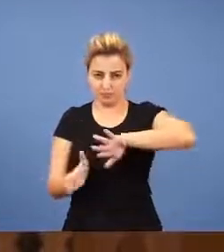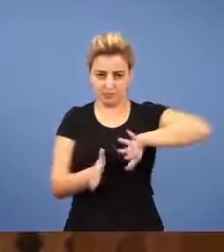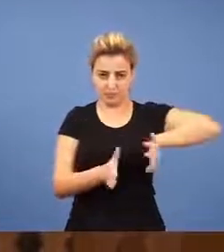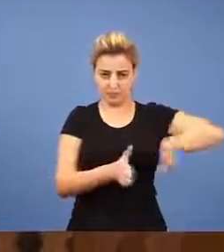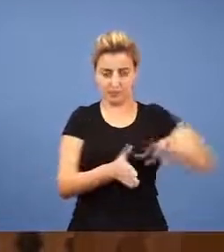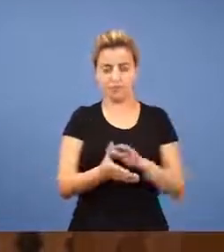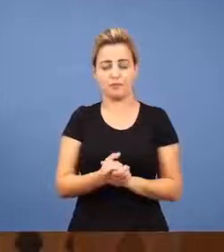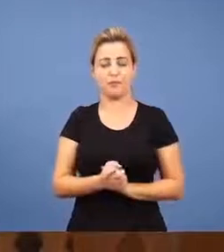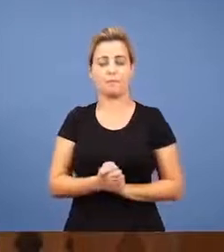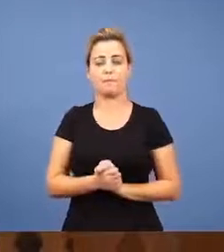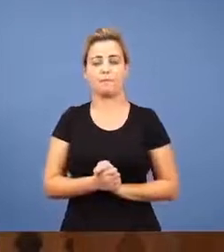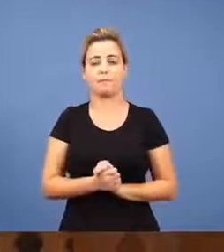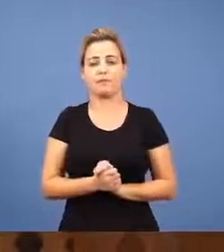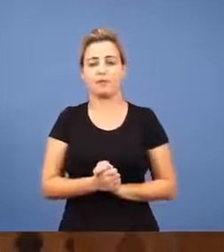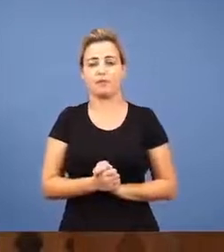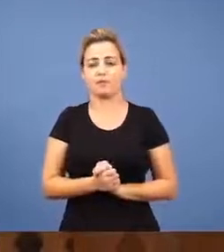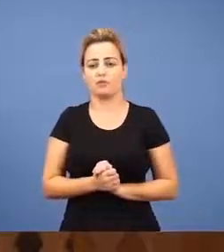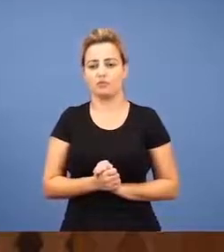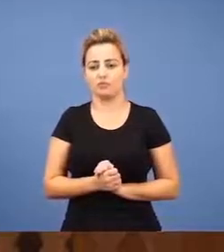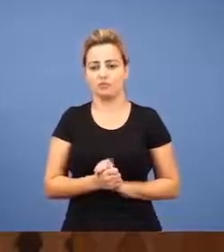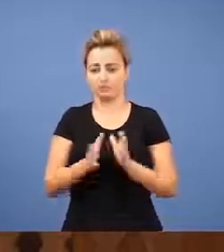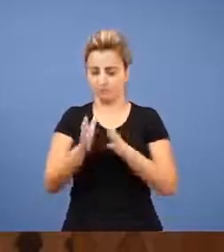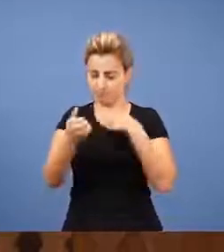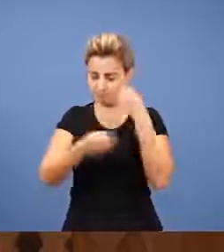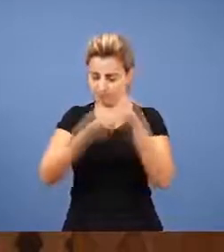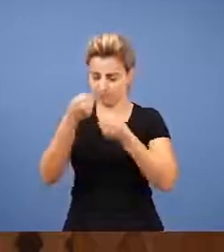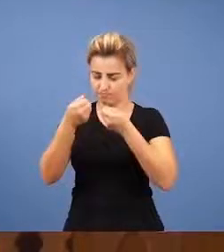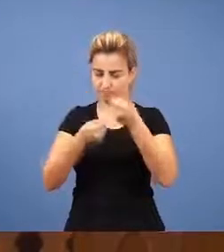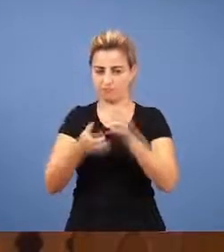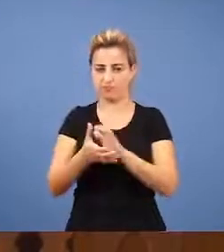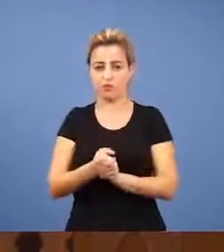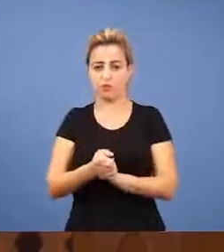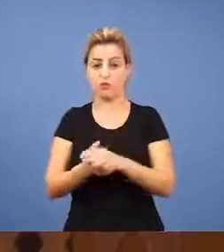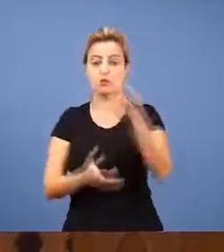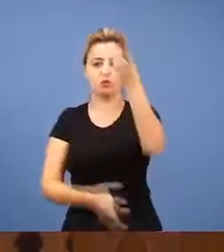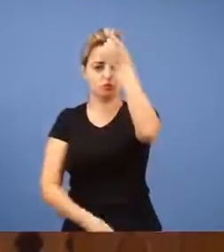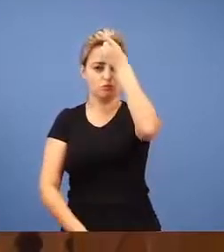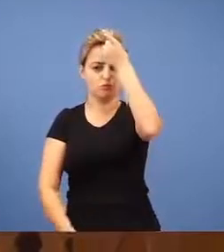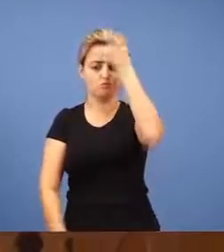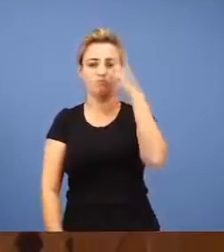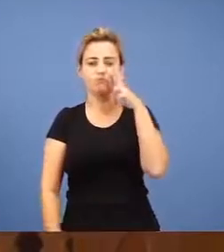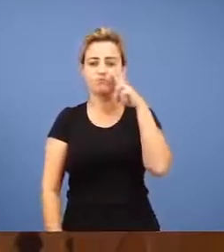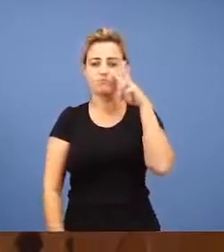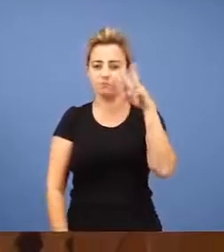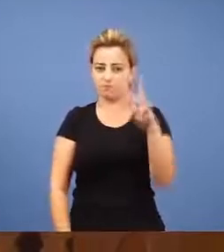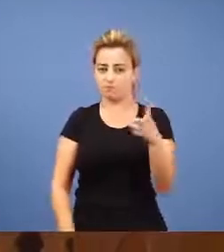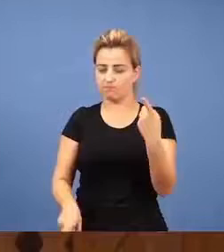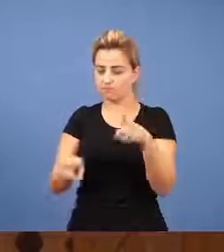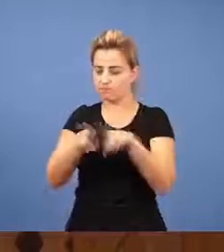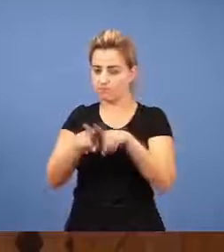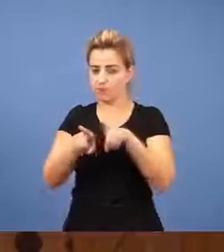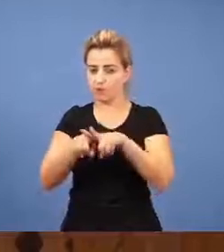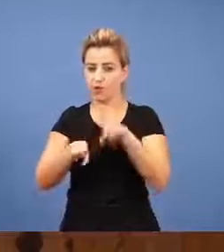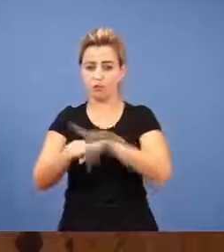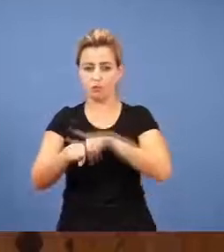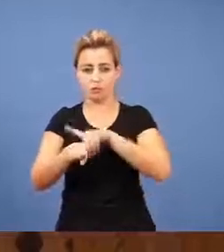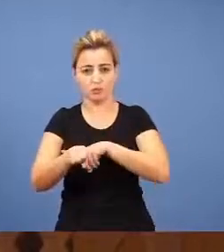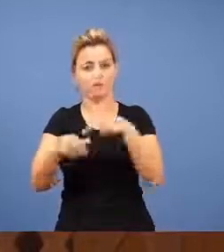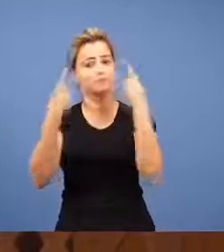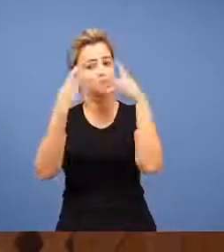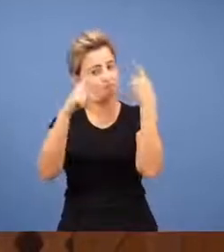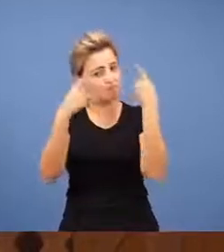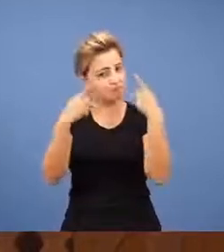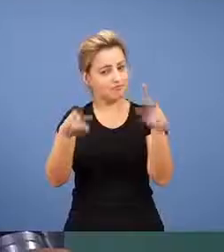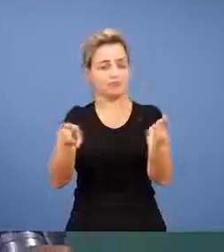us. Another vision. Glory to Jesus. Another vision. My brethren, the Lord has given a